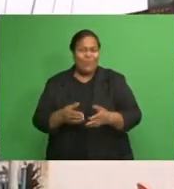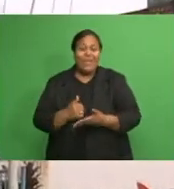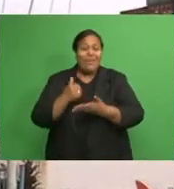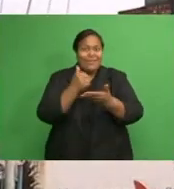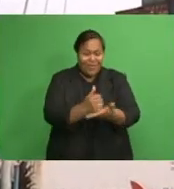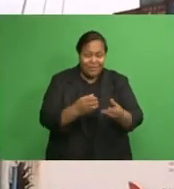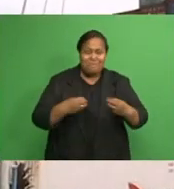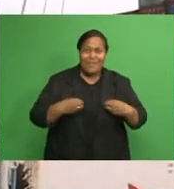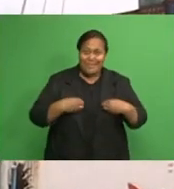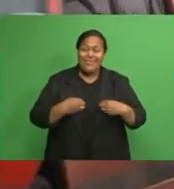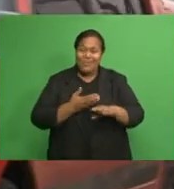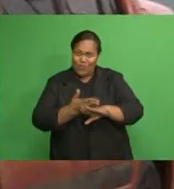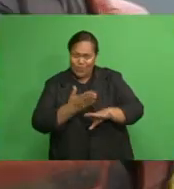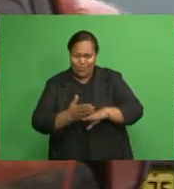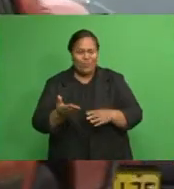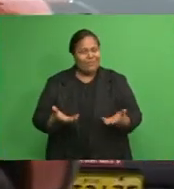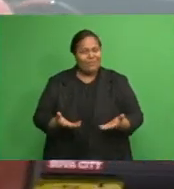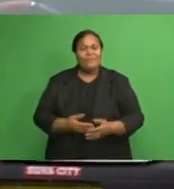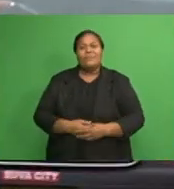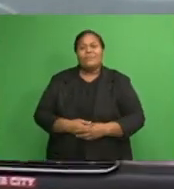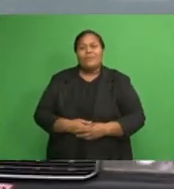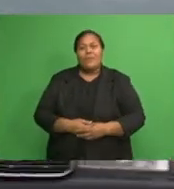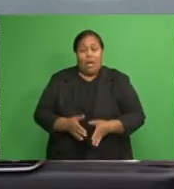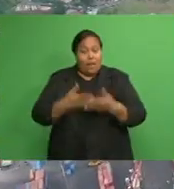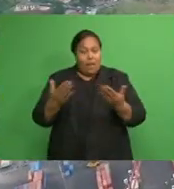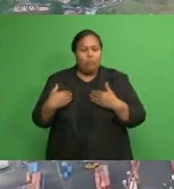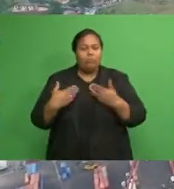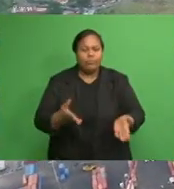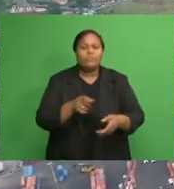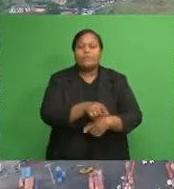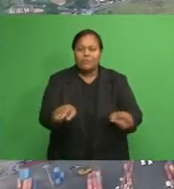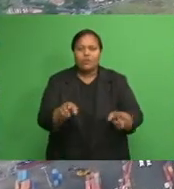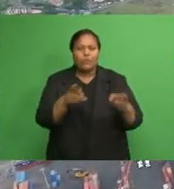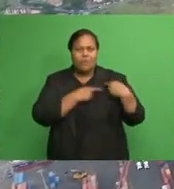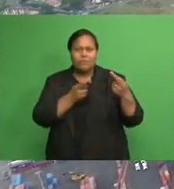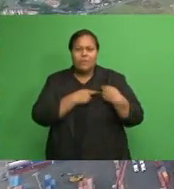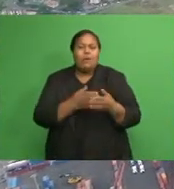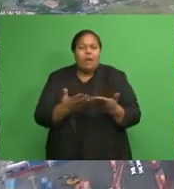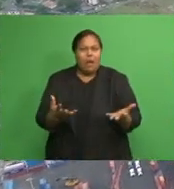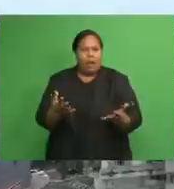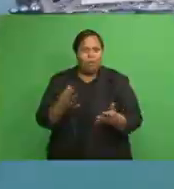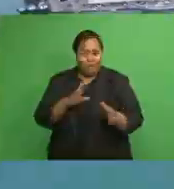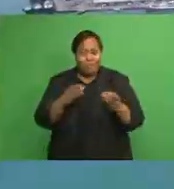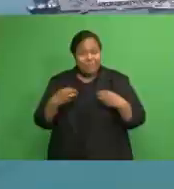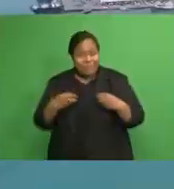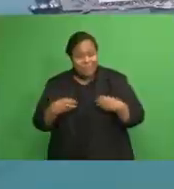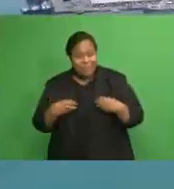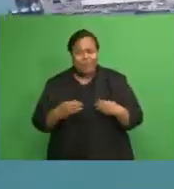entrepreneurs and new businesses. The onus is now on the private sector to use these benefits to get the